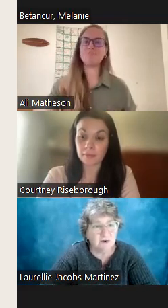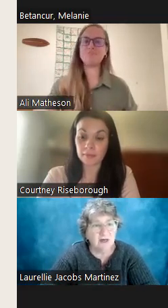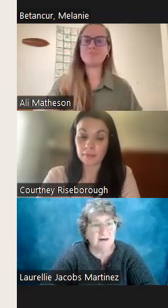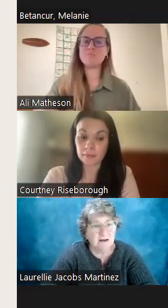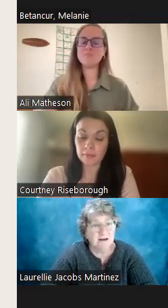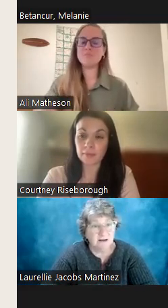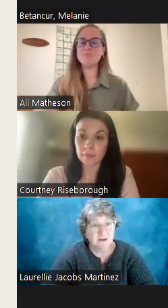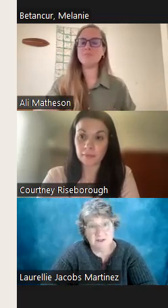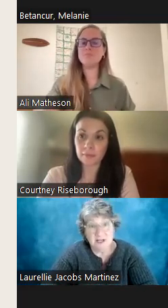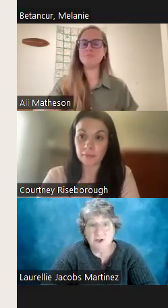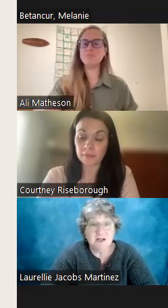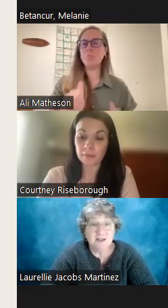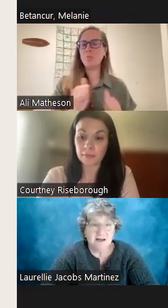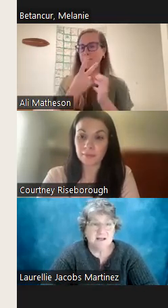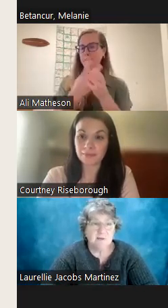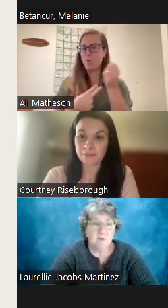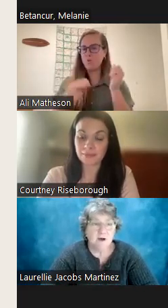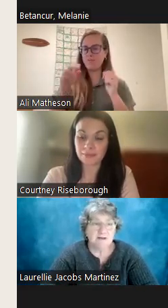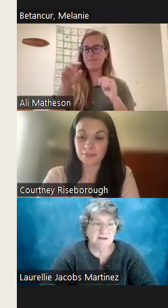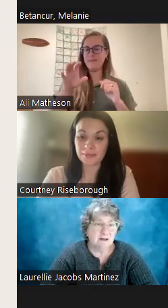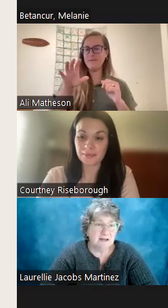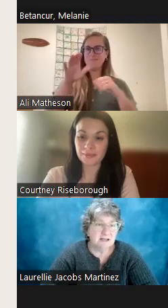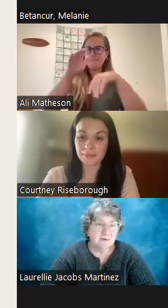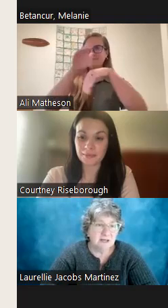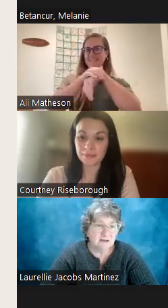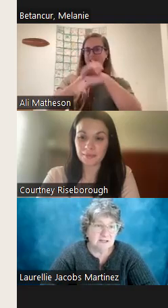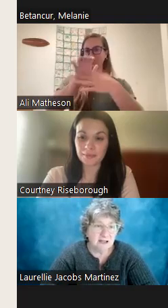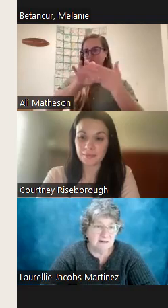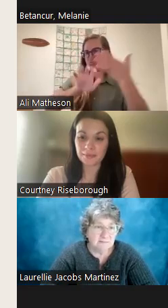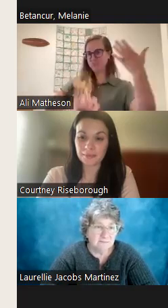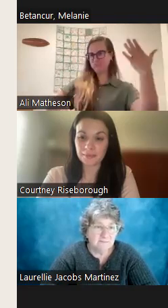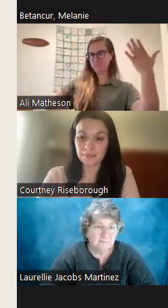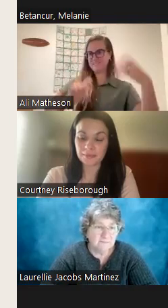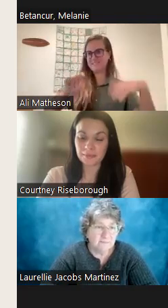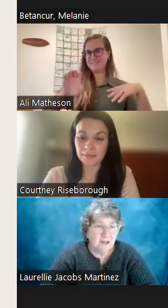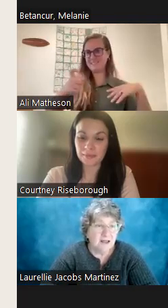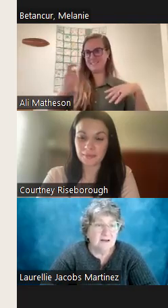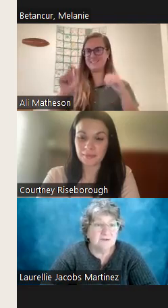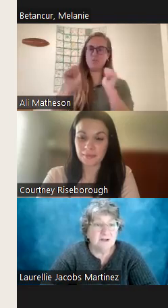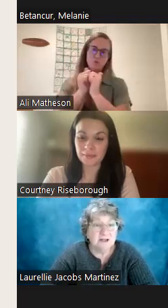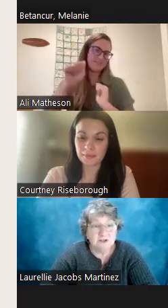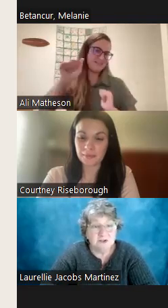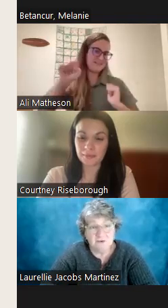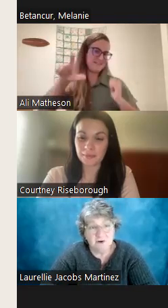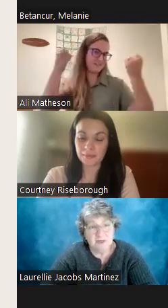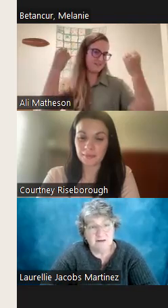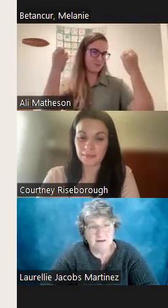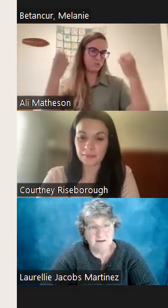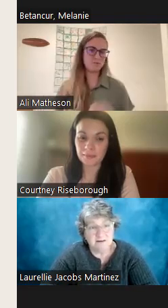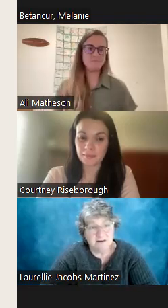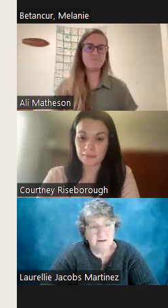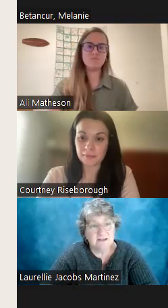expansion, so that you can take a look at that anytime you want, get an idea of what that looks like. And there's an English transcript